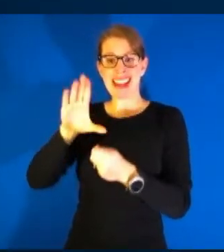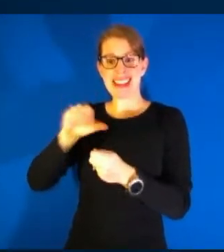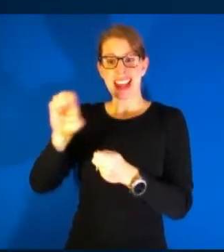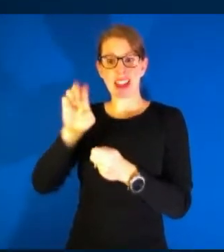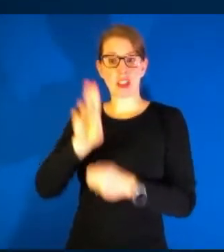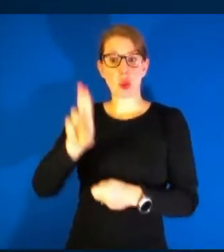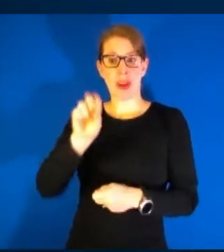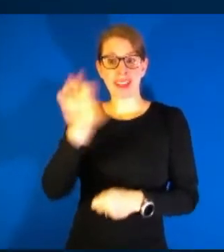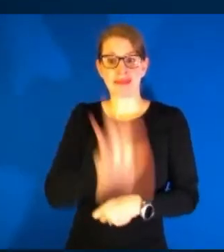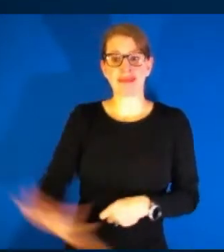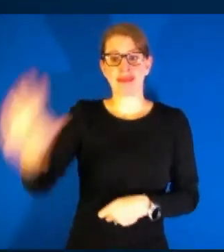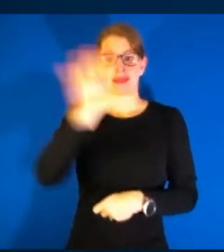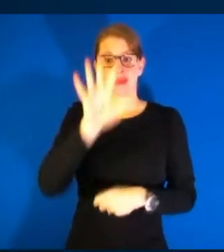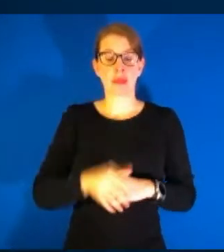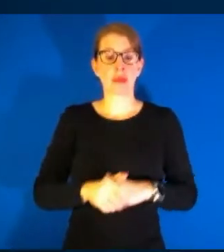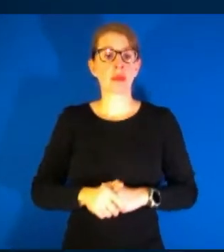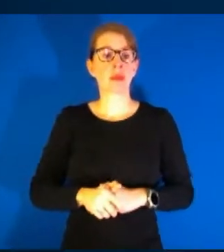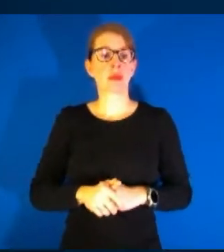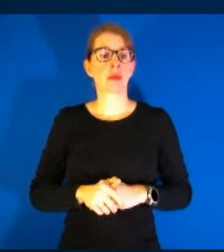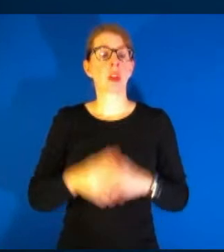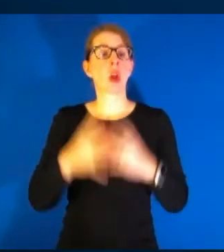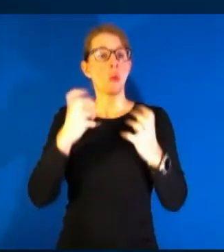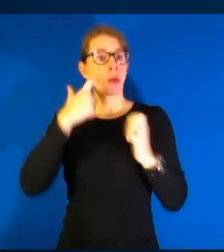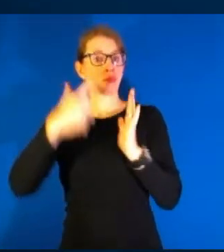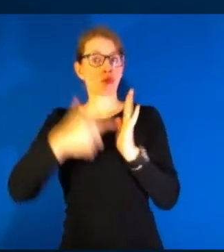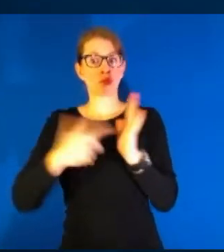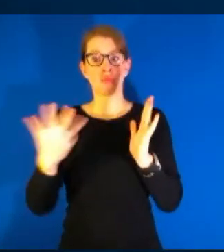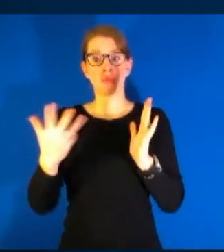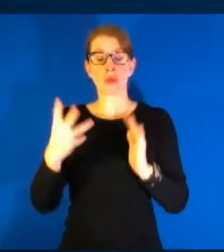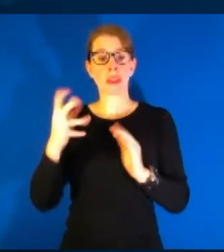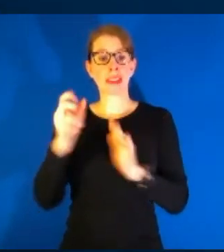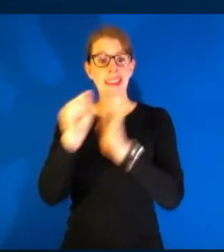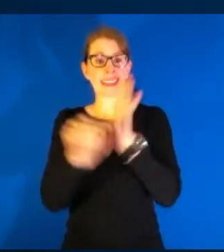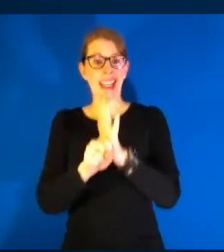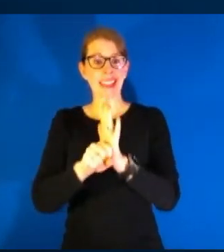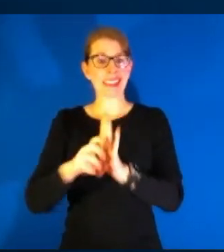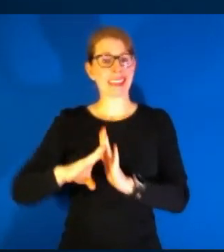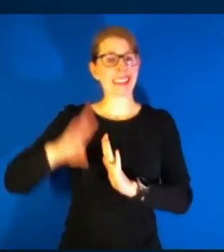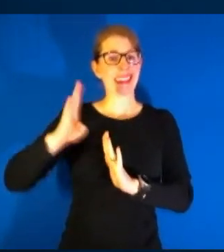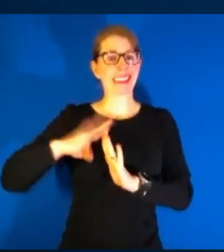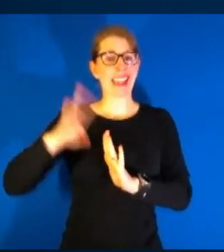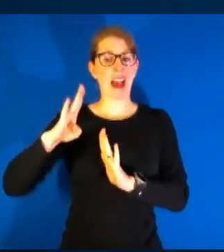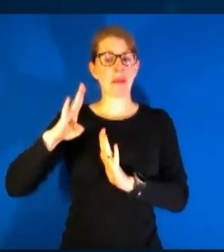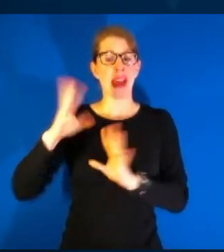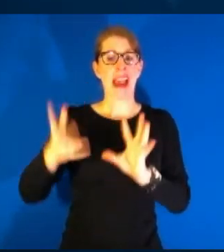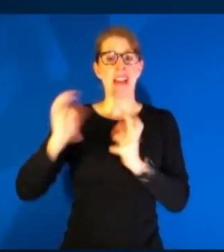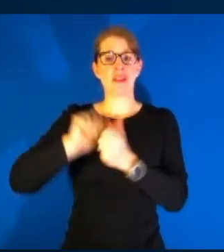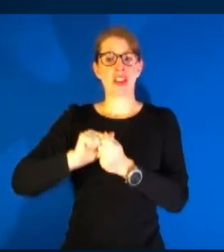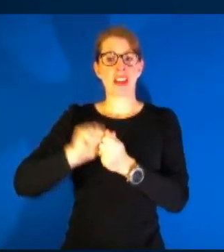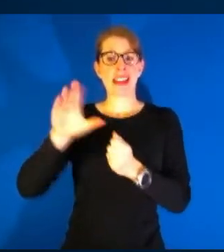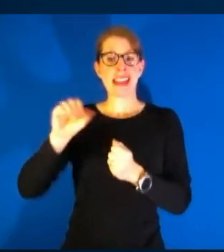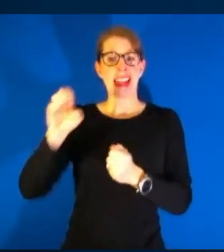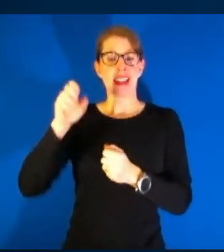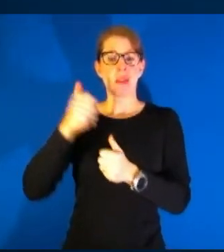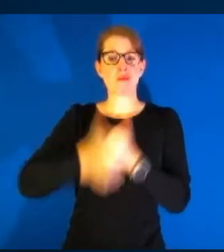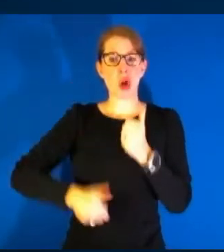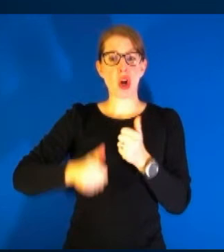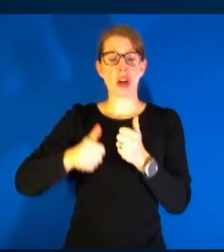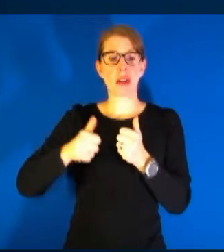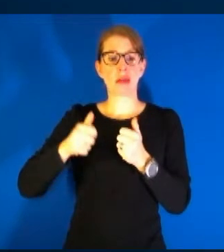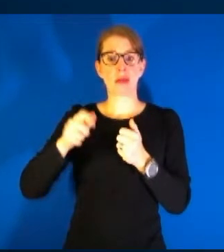States. What I want you to note is that the state that now has the highest average case per capita is